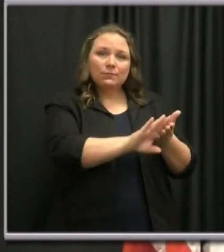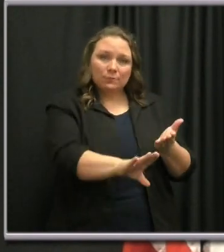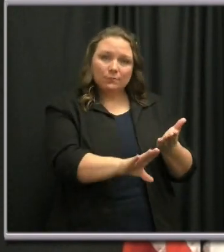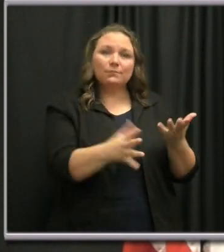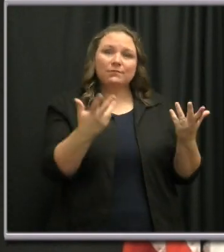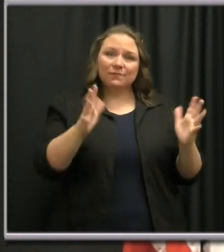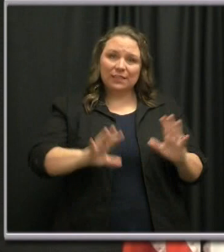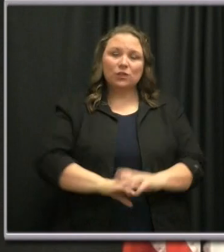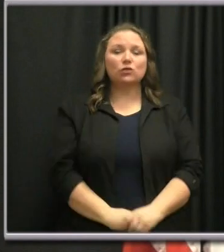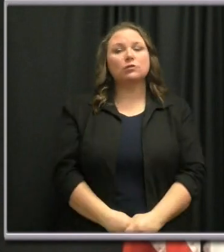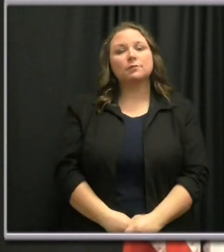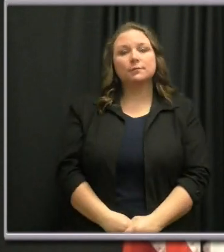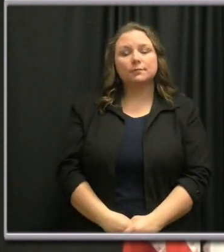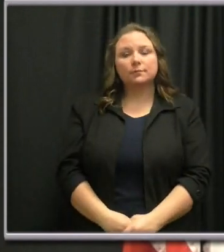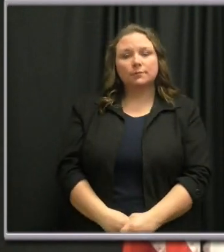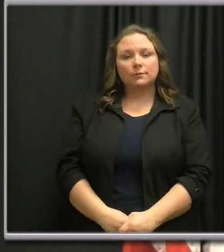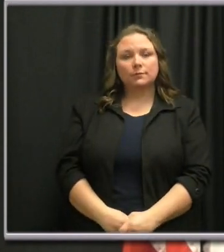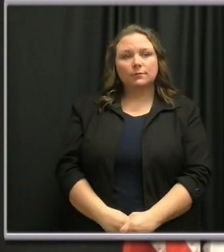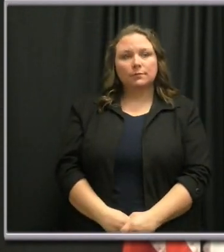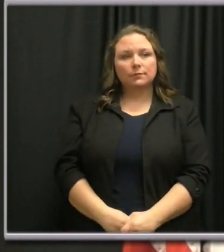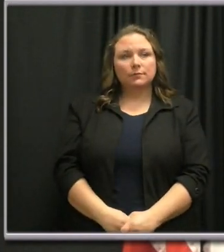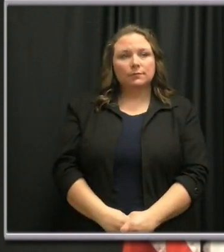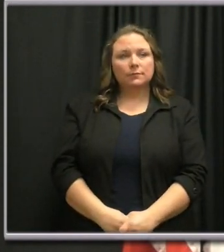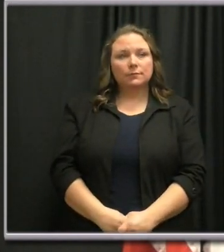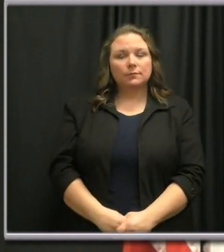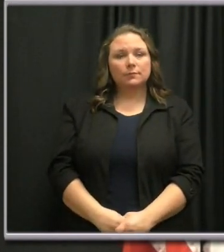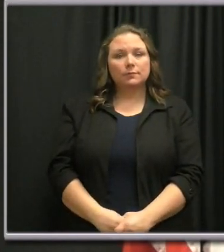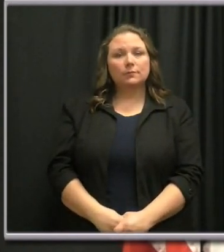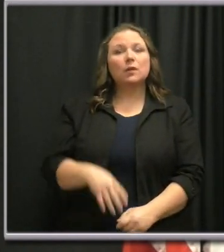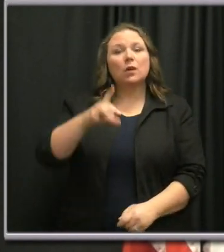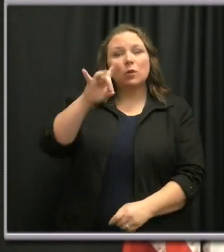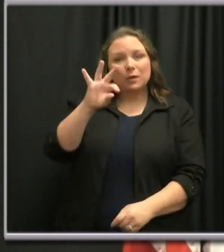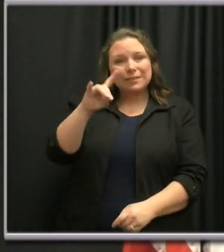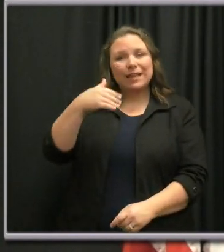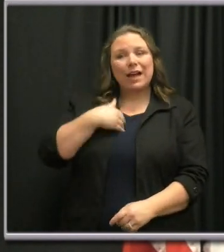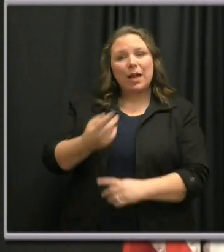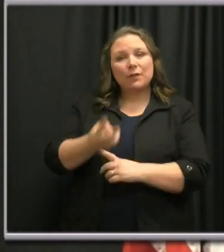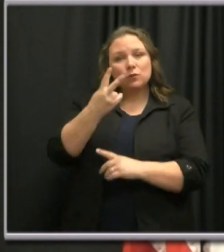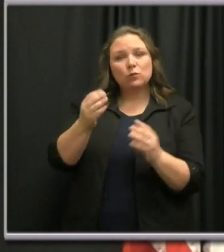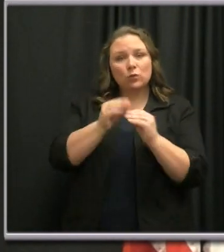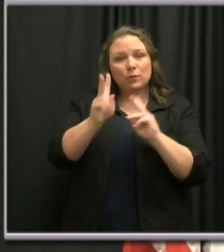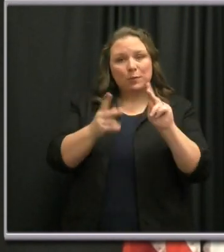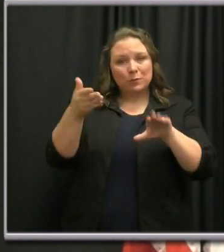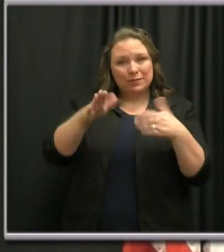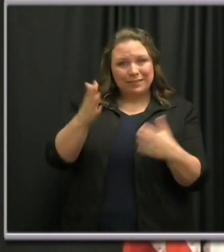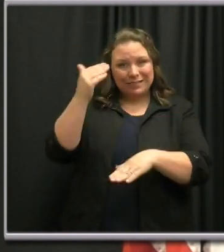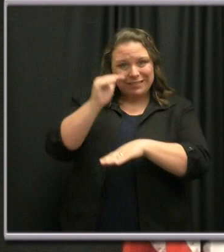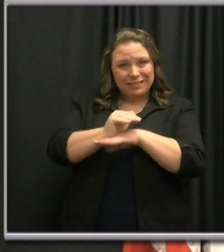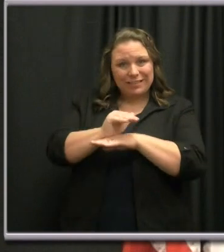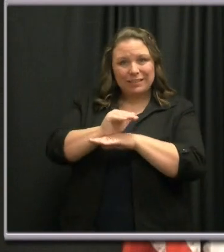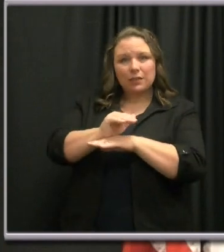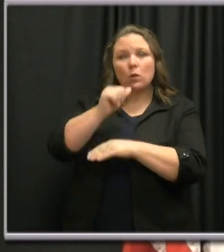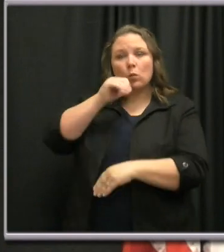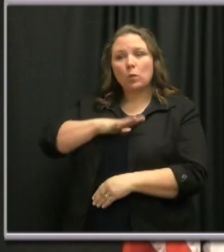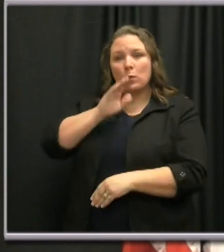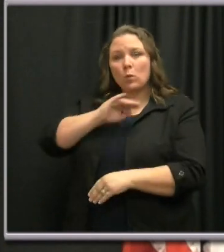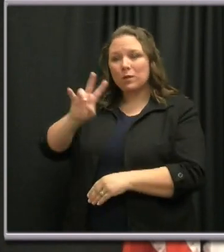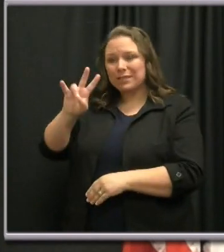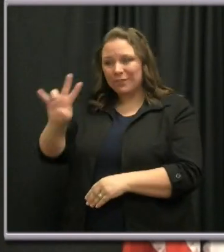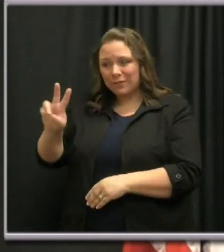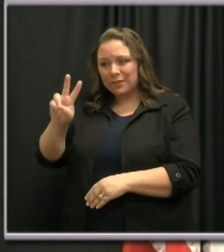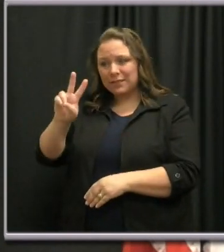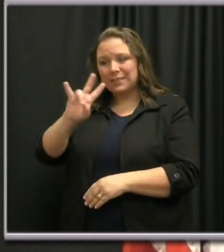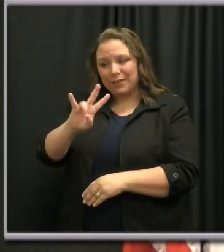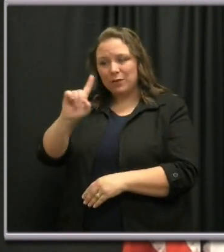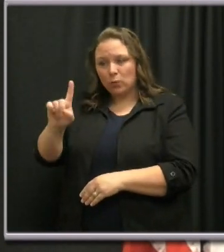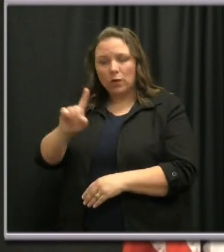now cleared. We did have two additional deaths last night, a 71-year-old woman and a